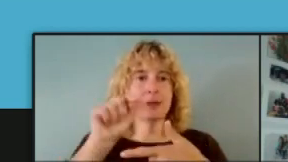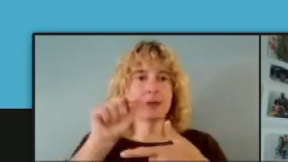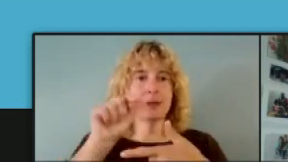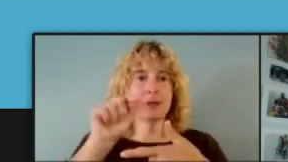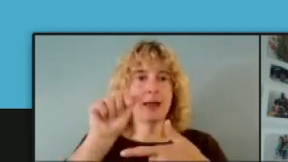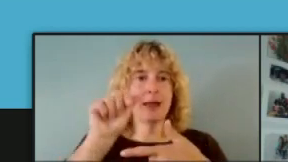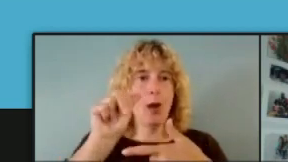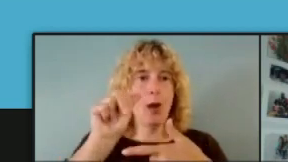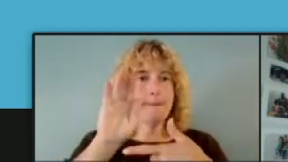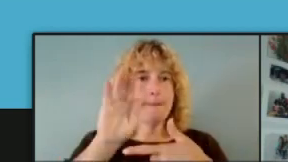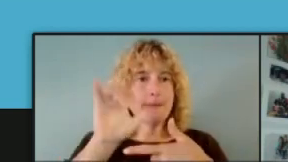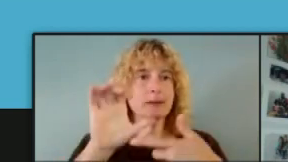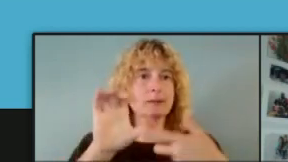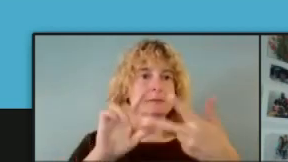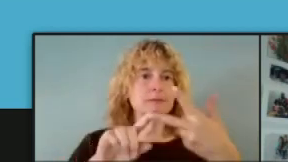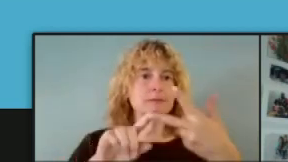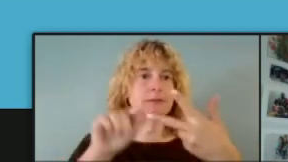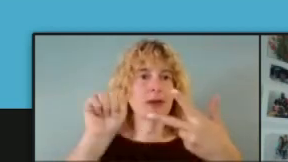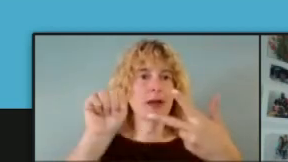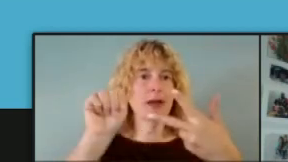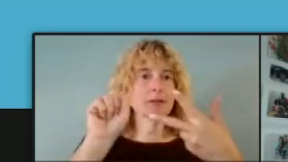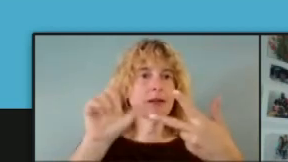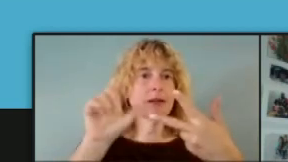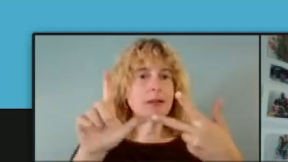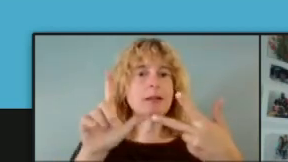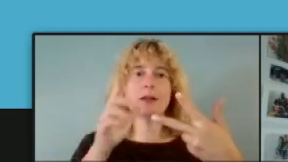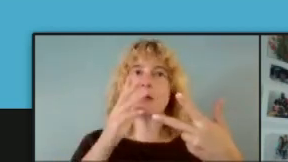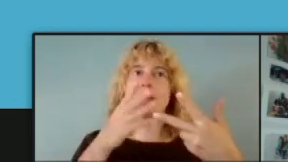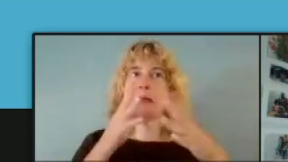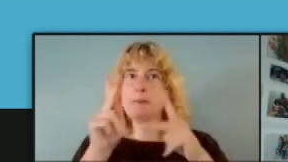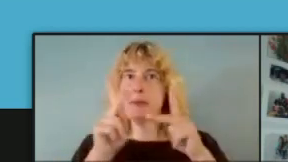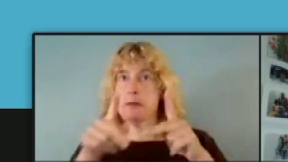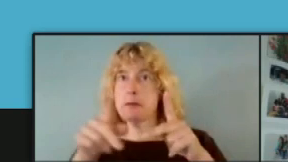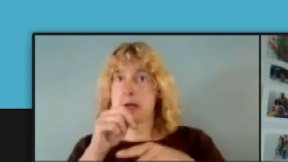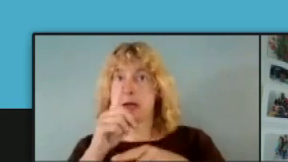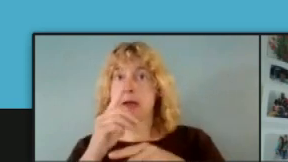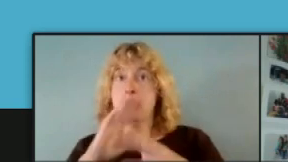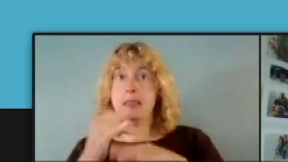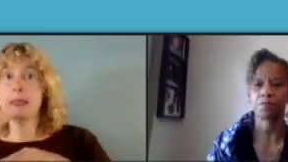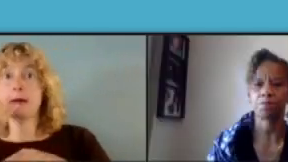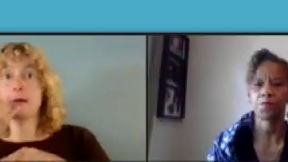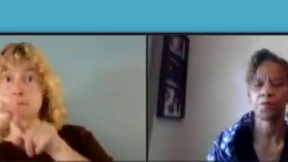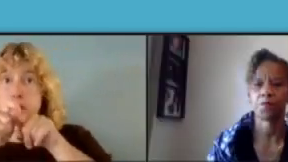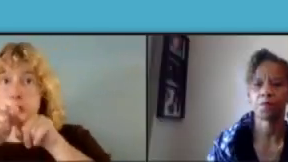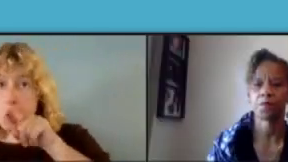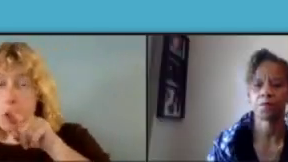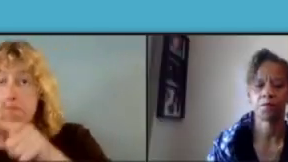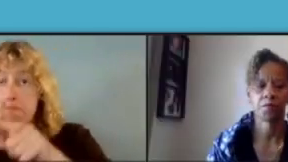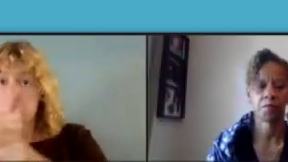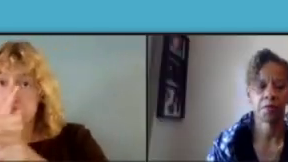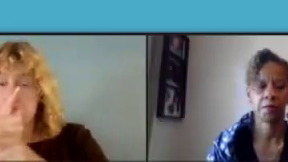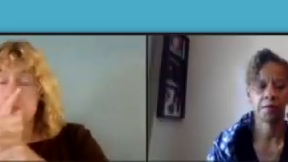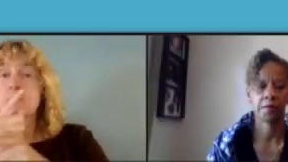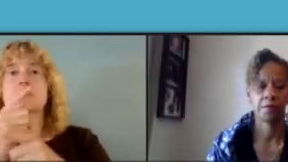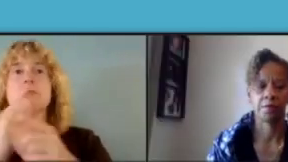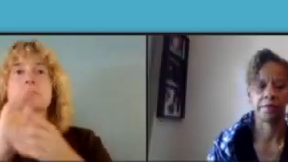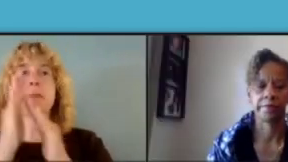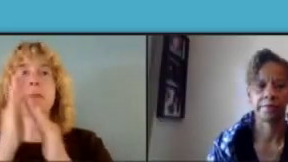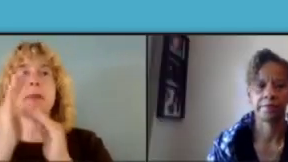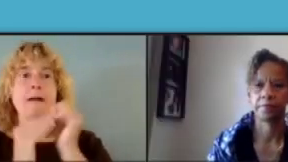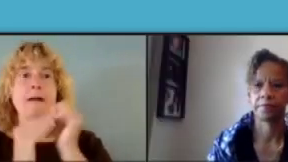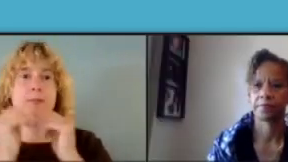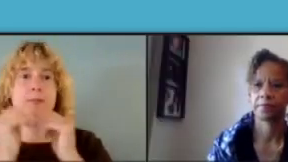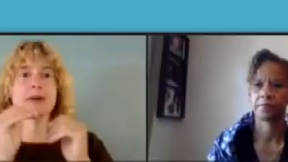need to get on the right line and get comfortable. Christina, please share the phone number for Spanish translation. Sí,